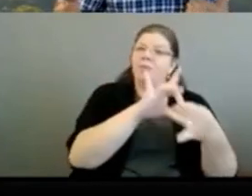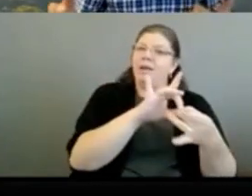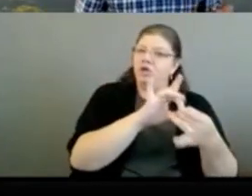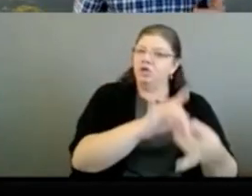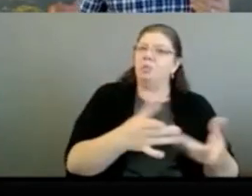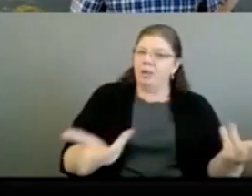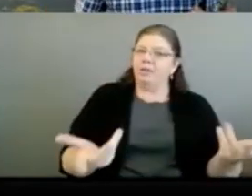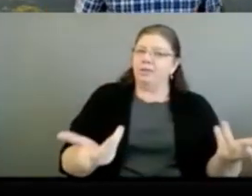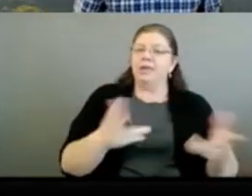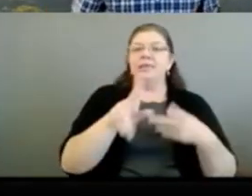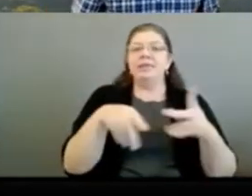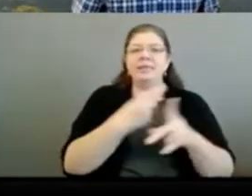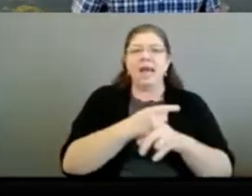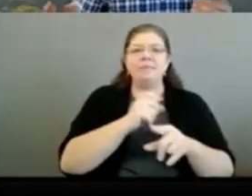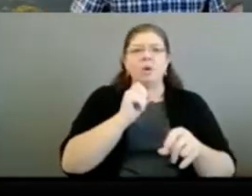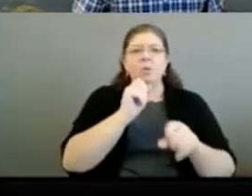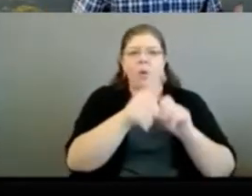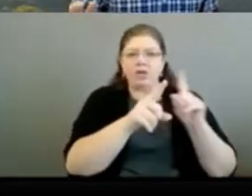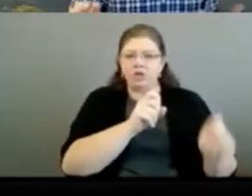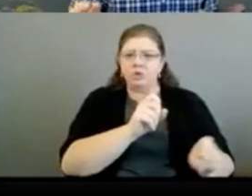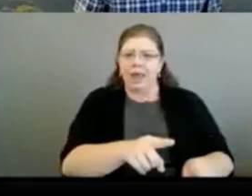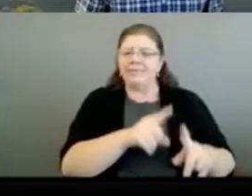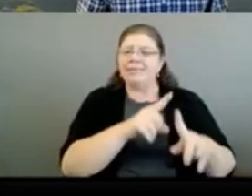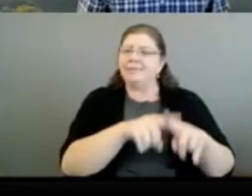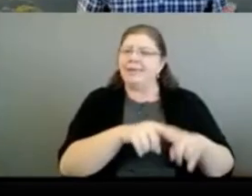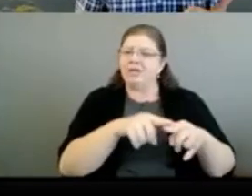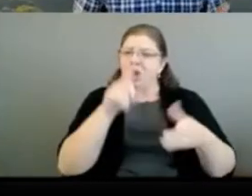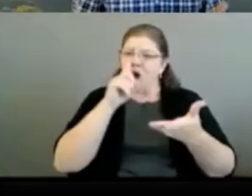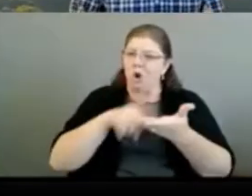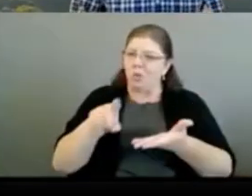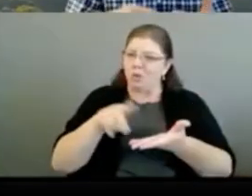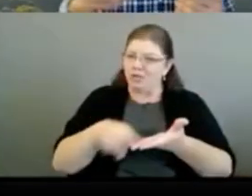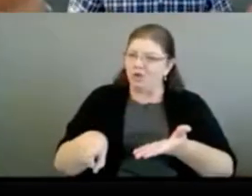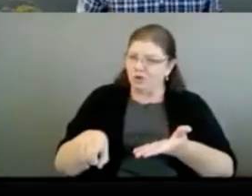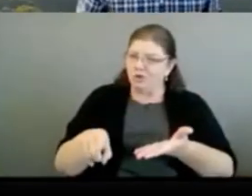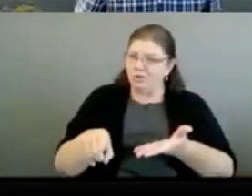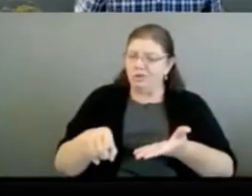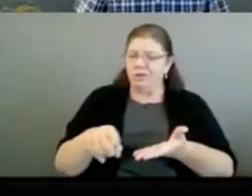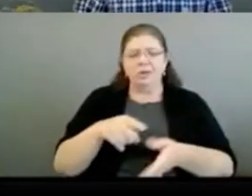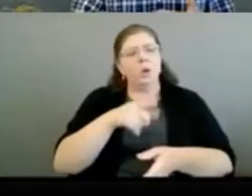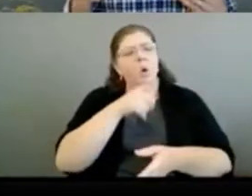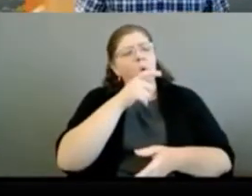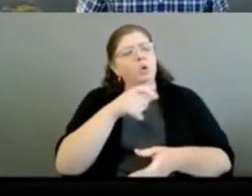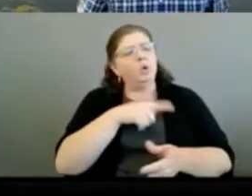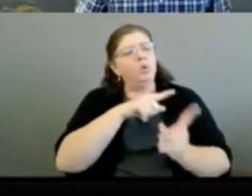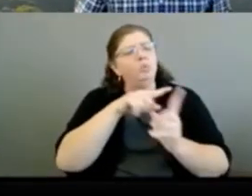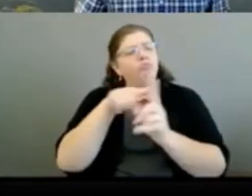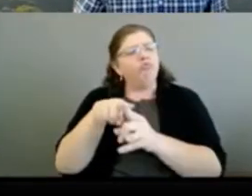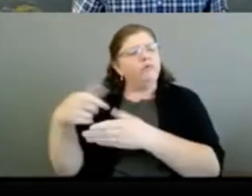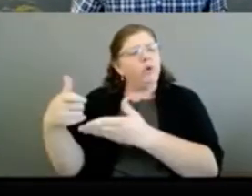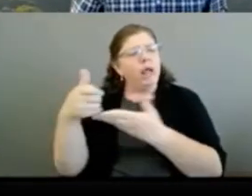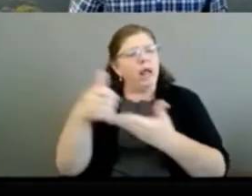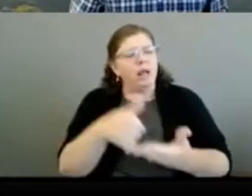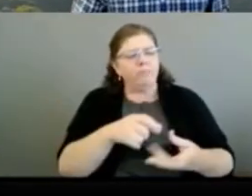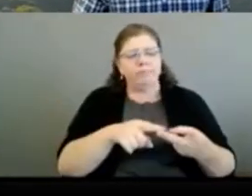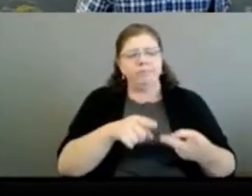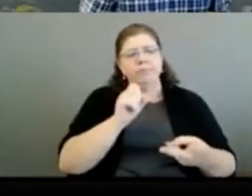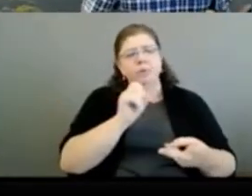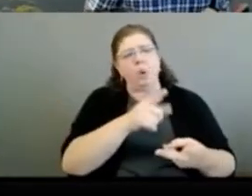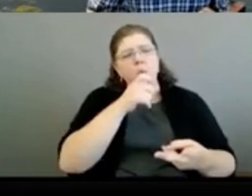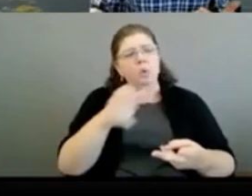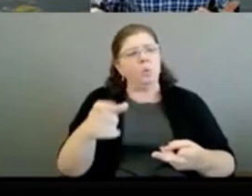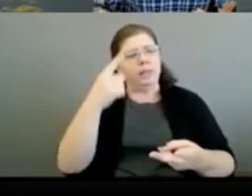the question that we ask also depends on our research area. So we might ask, who do you turn to for help? Or who do you consider to be an expert?